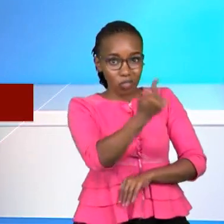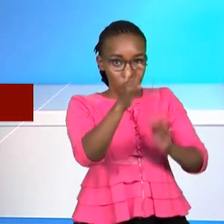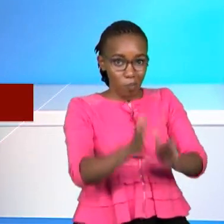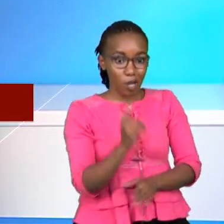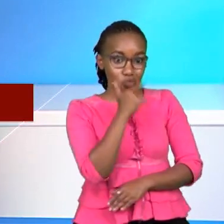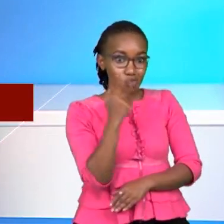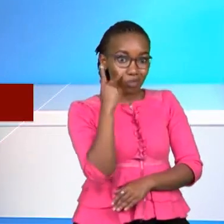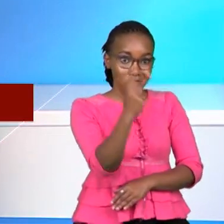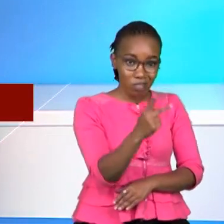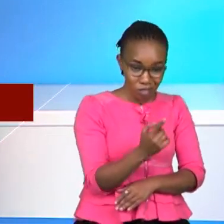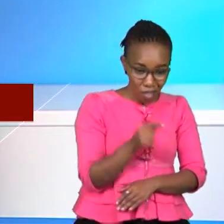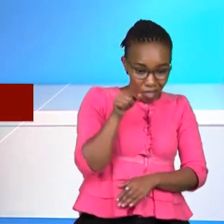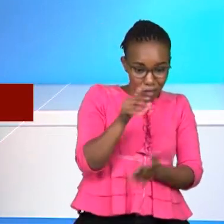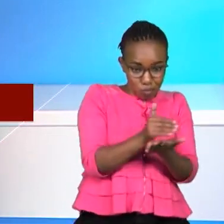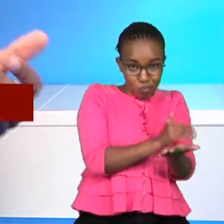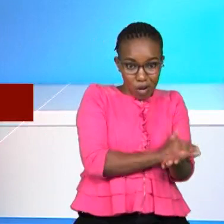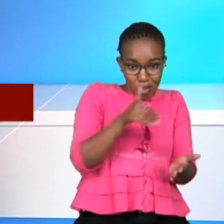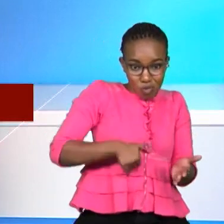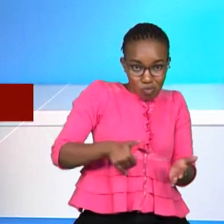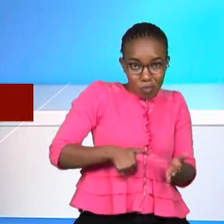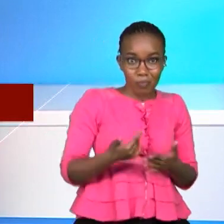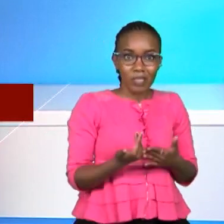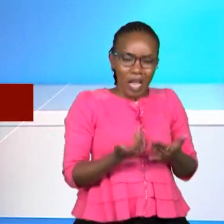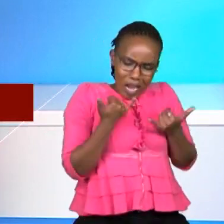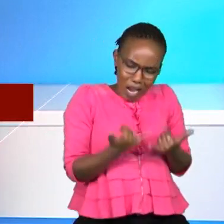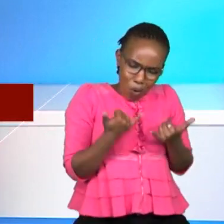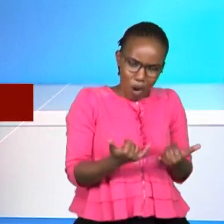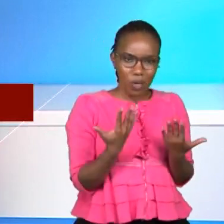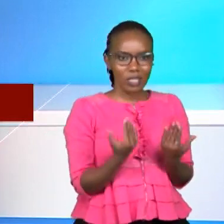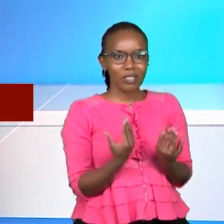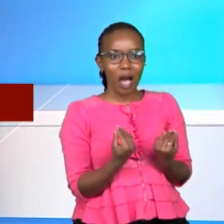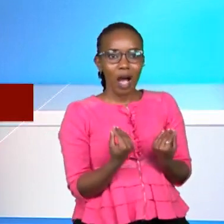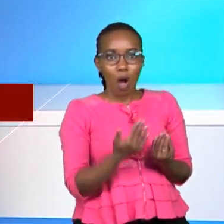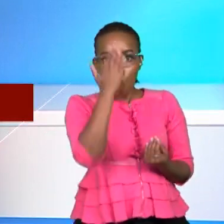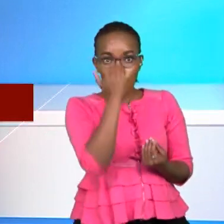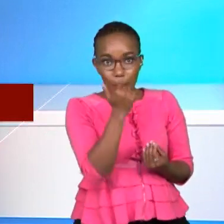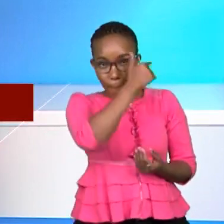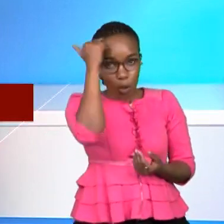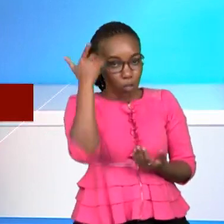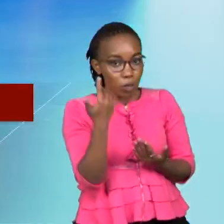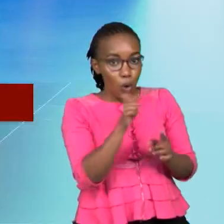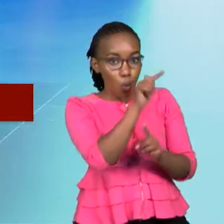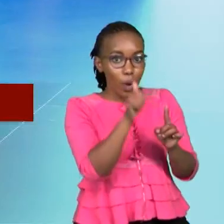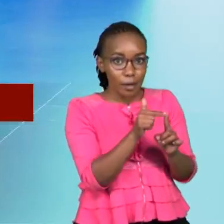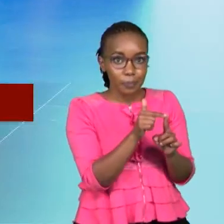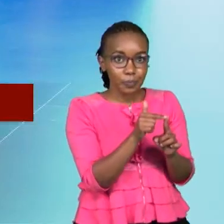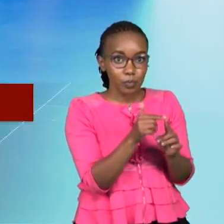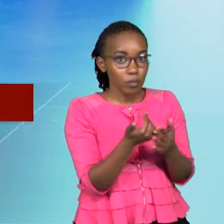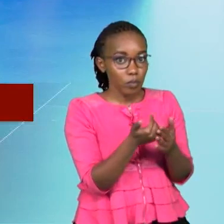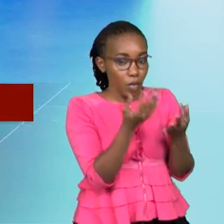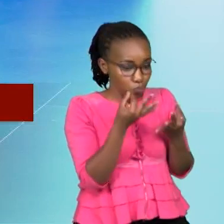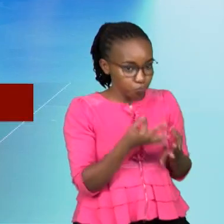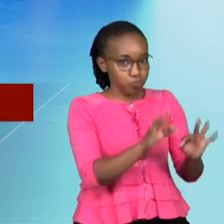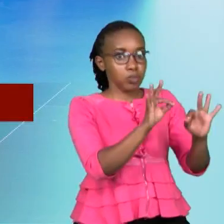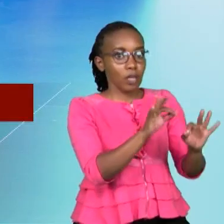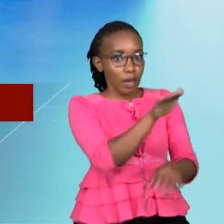who's youthful and who has ideas, the moment is now. As Alaya said, it's easier now because we're in a very great democratic